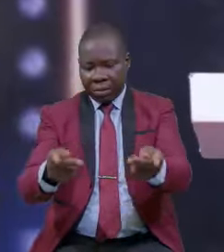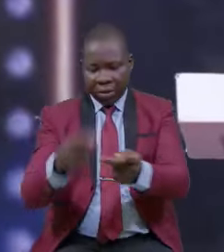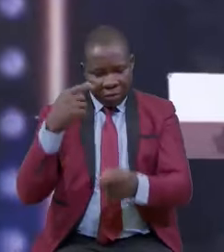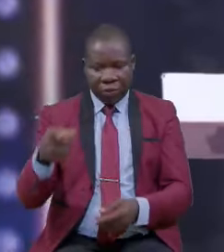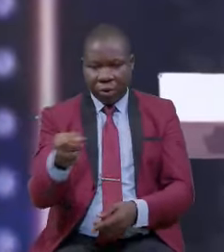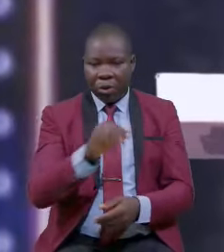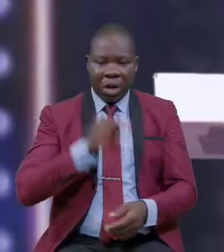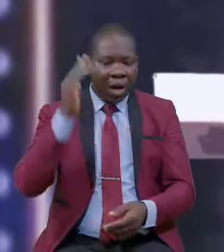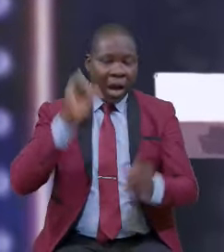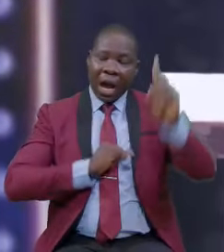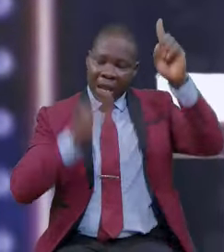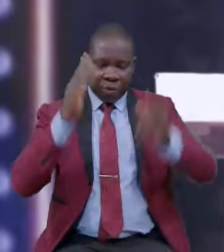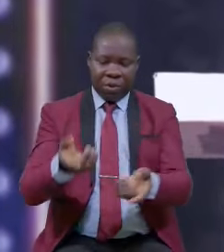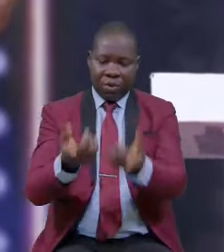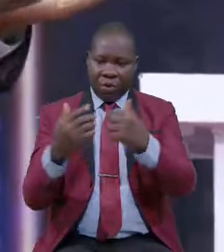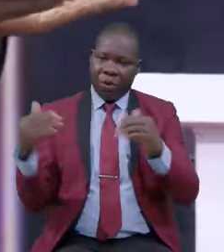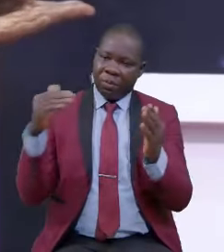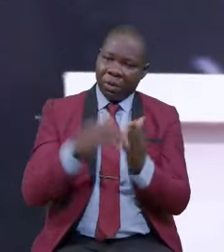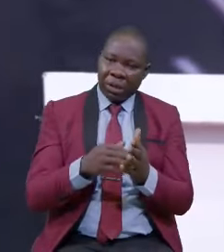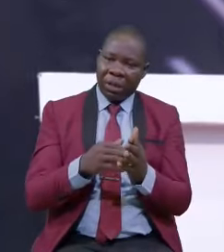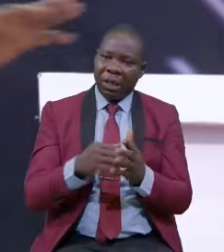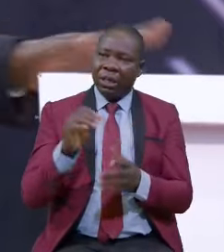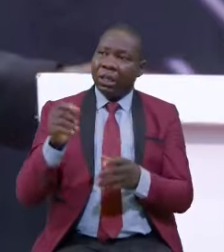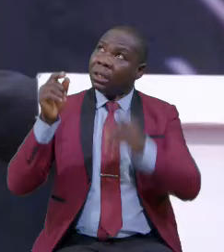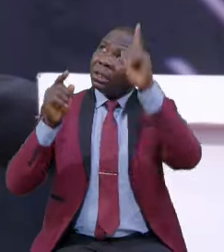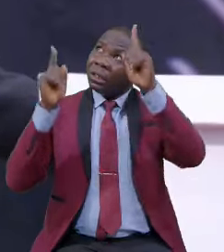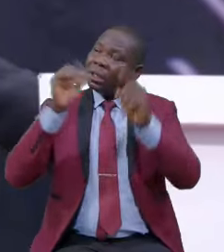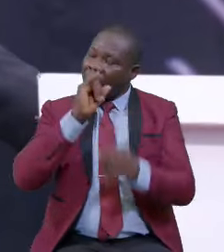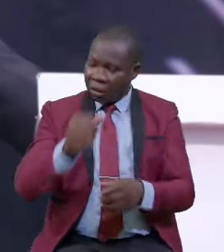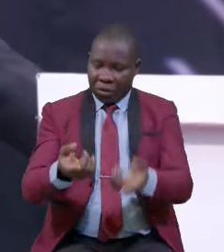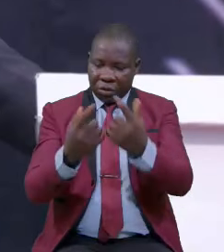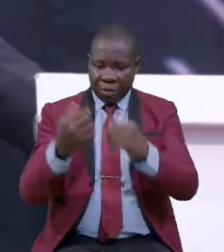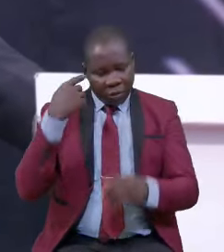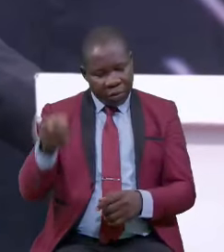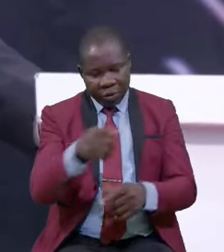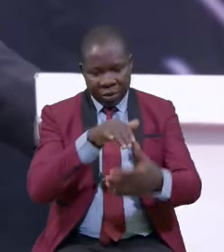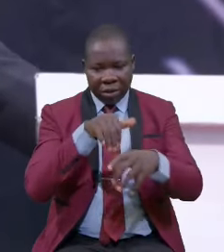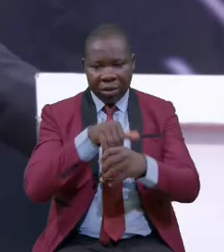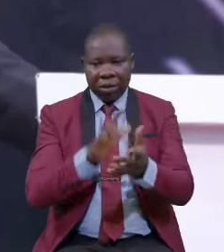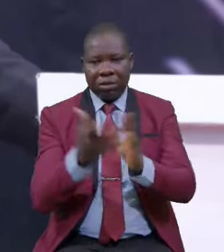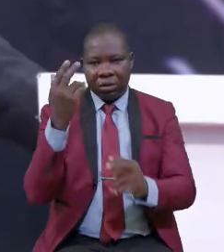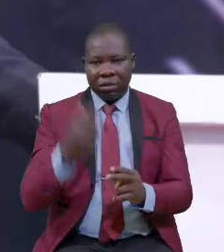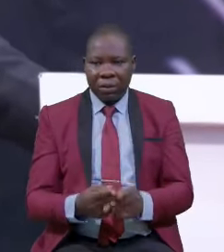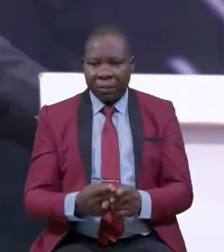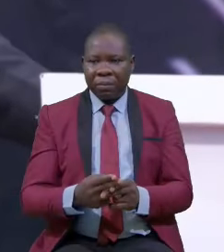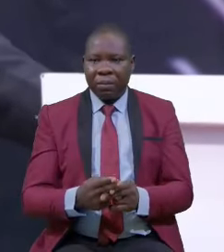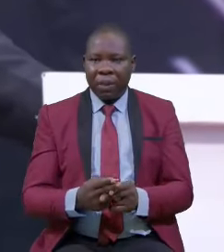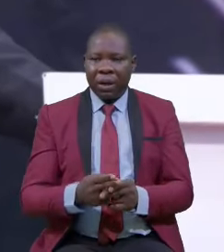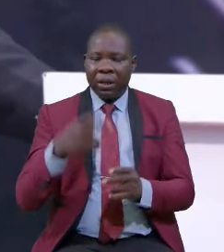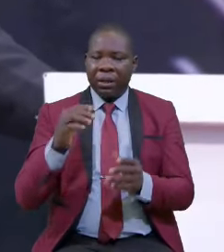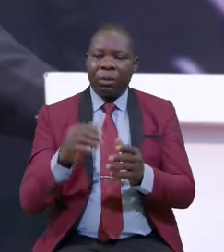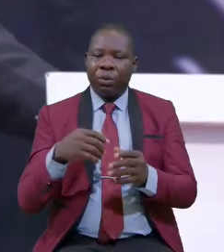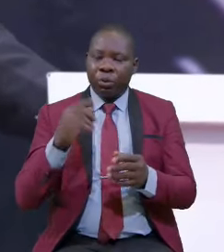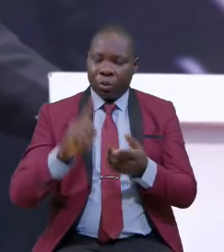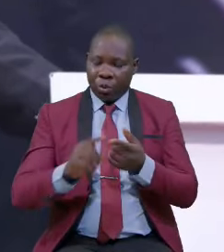himself. But what do you know about that place? That's why we're given the Bible. The Bible is the basic instruction